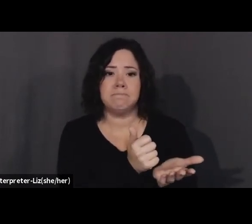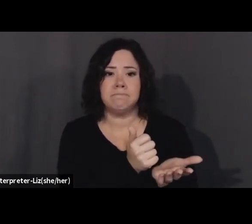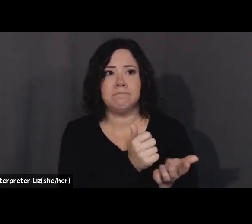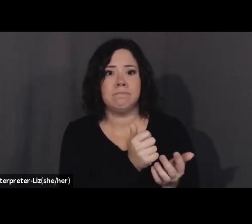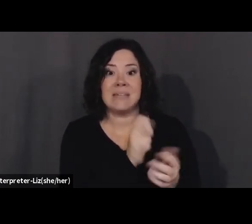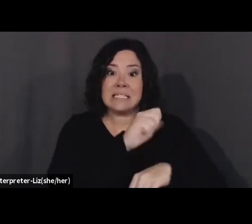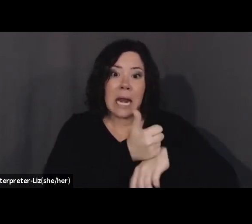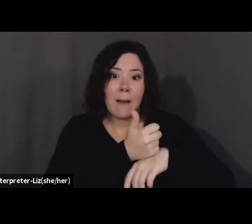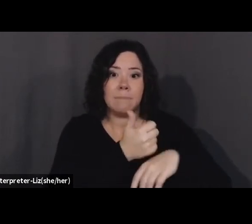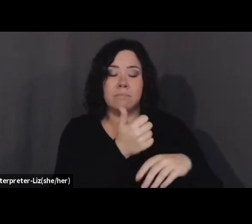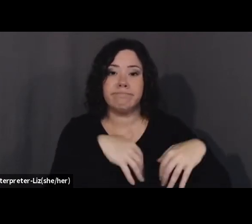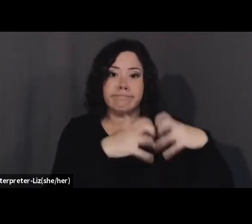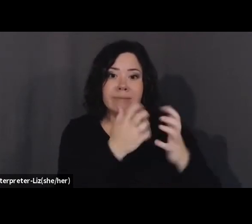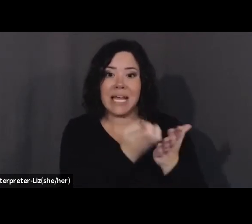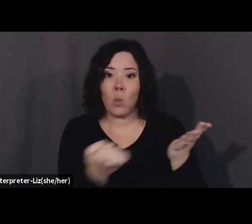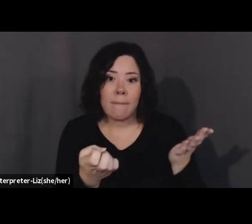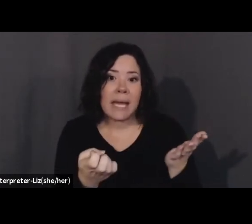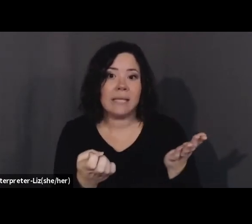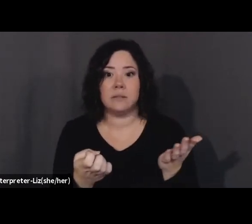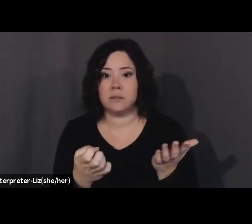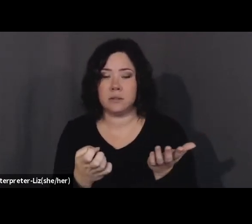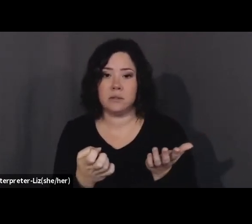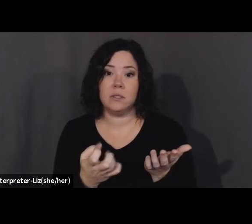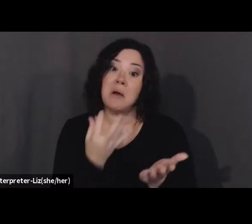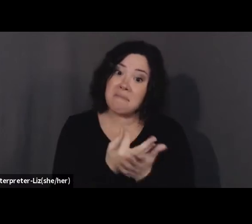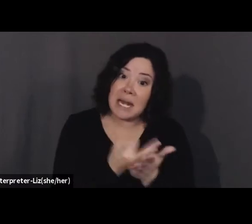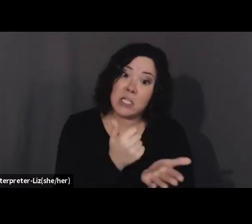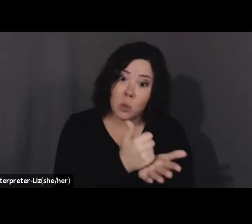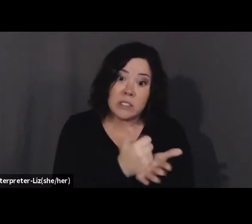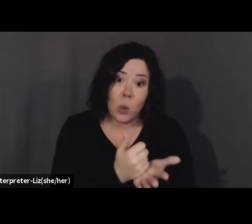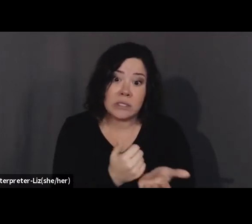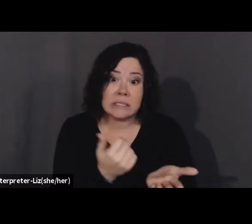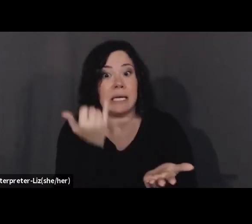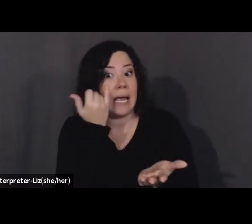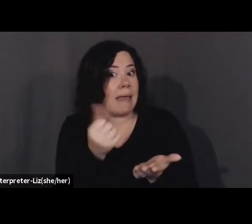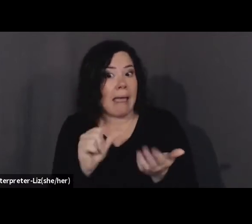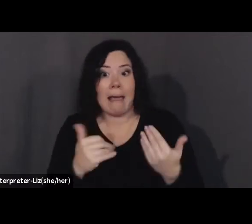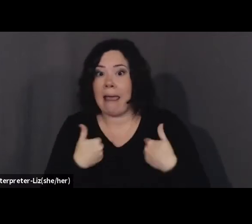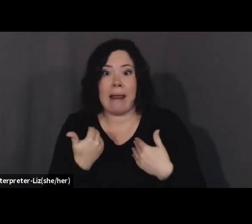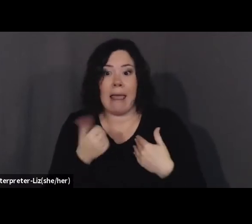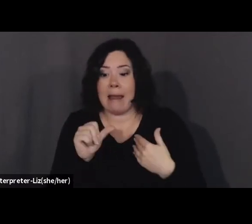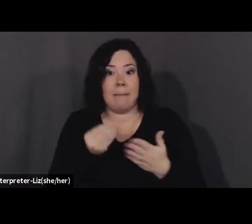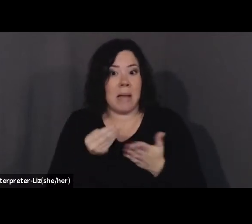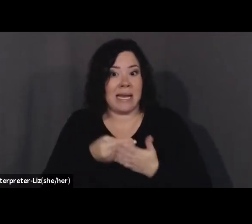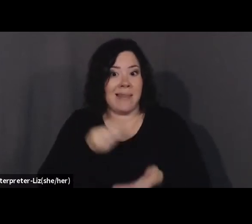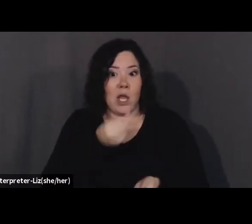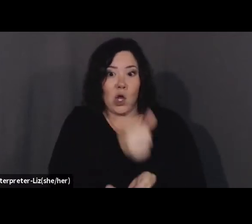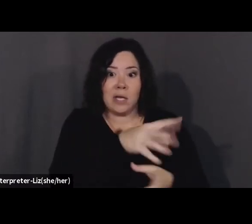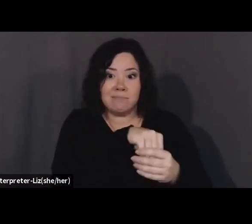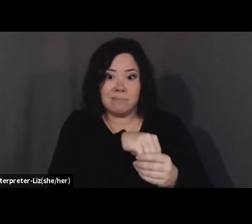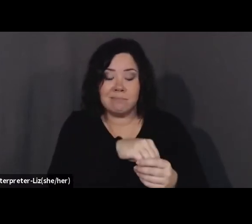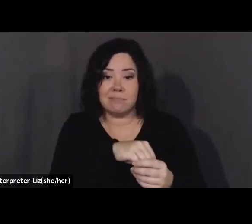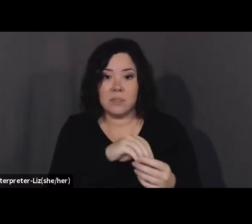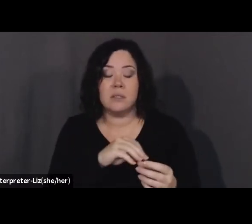equipment. And then also financial resources if consumers had any money that they could contribute to the fund, but